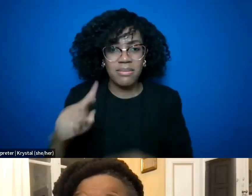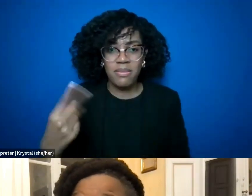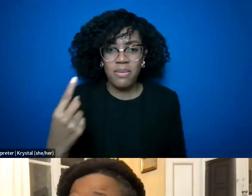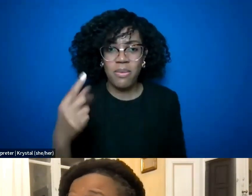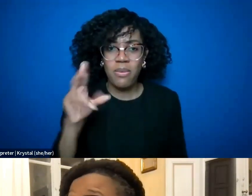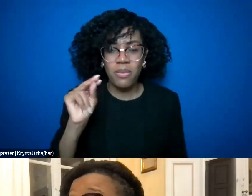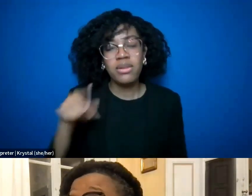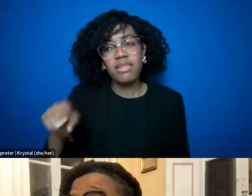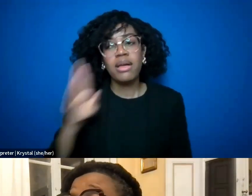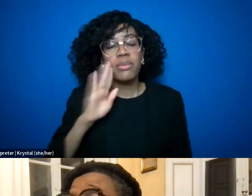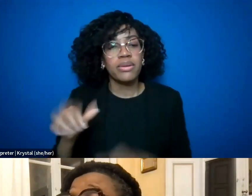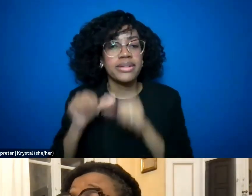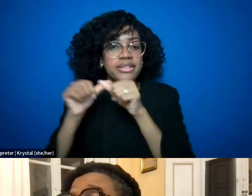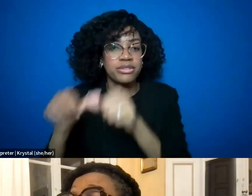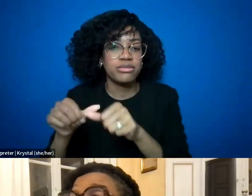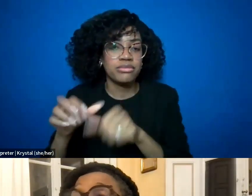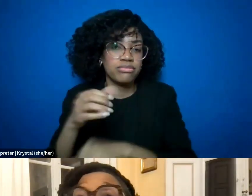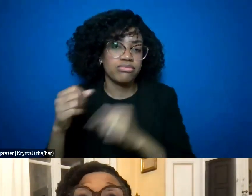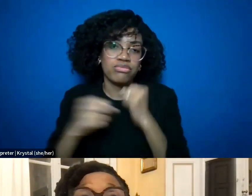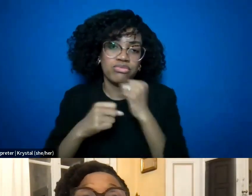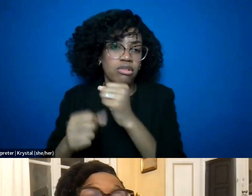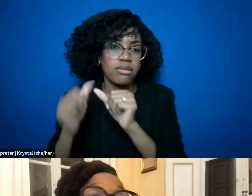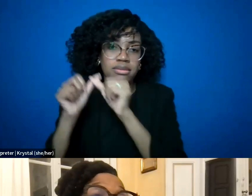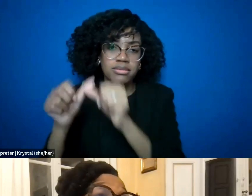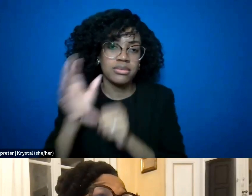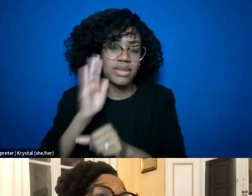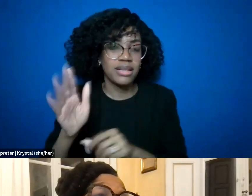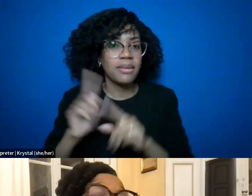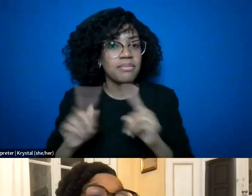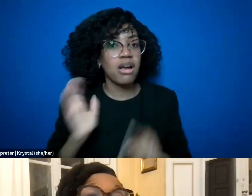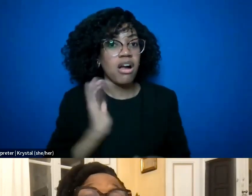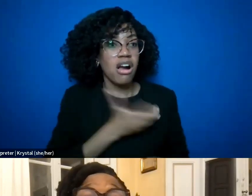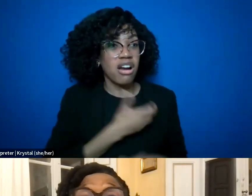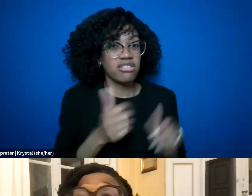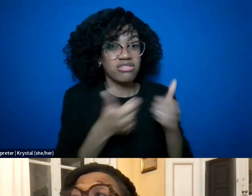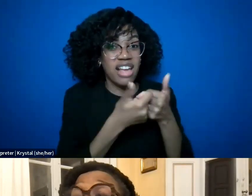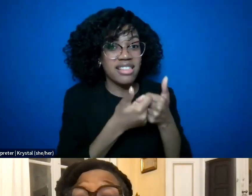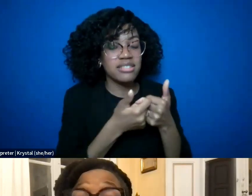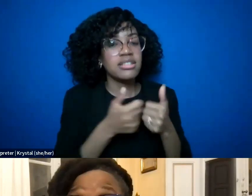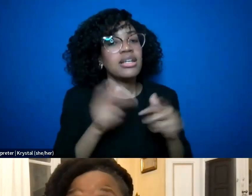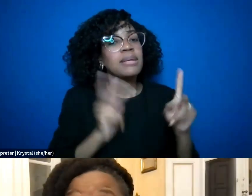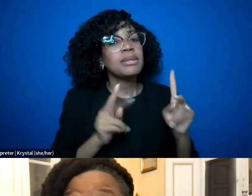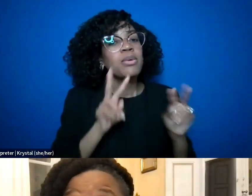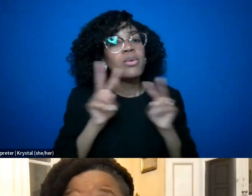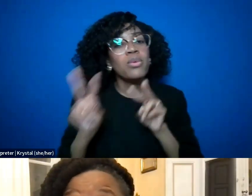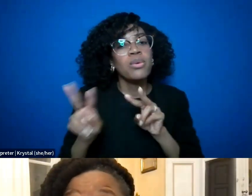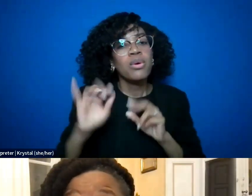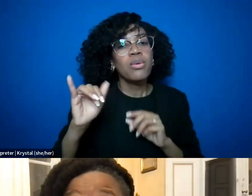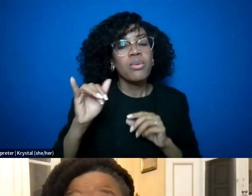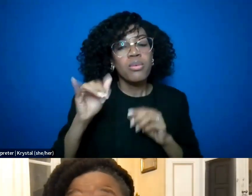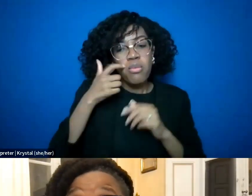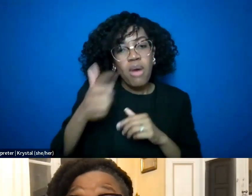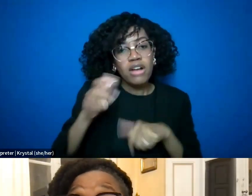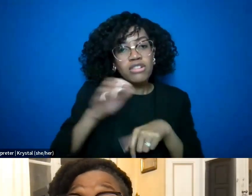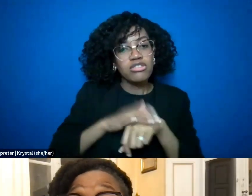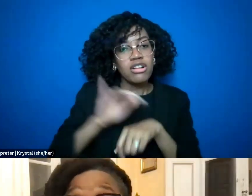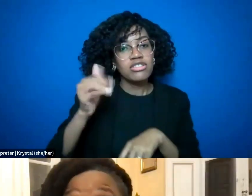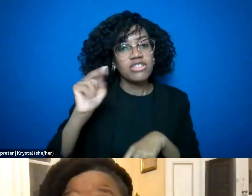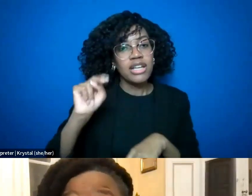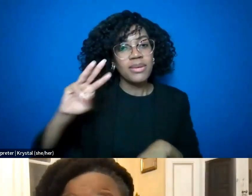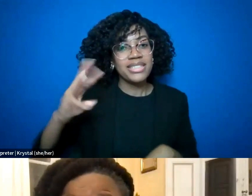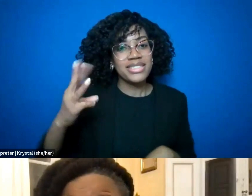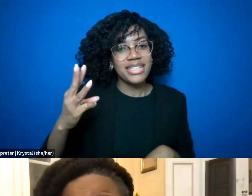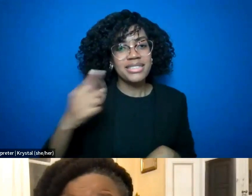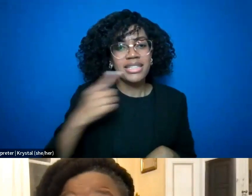Our challenge is our people who looked at January 6th and said, that's not who we are. Which